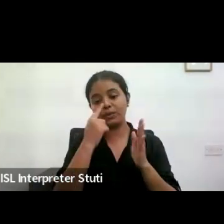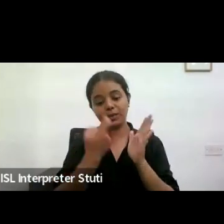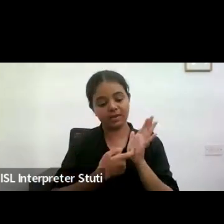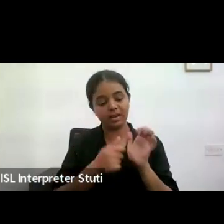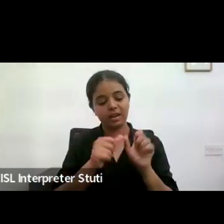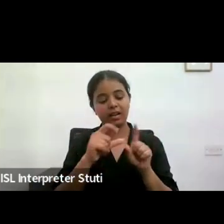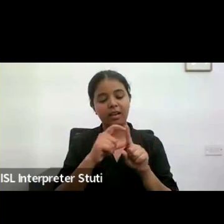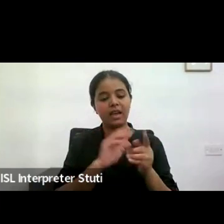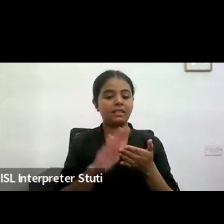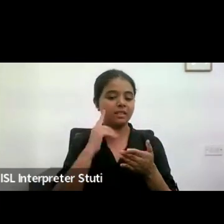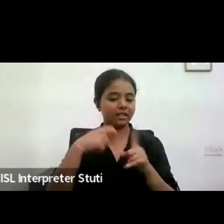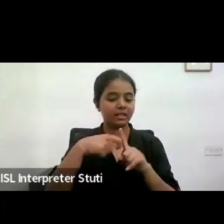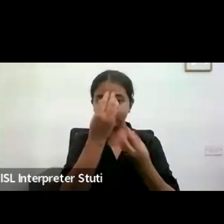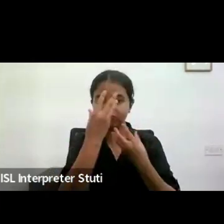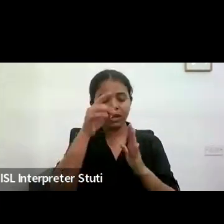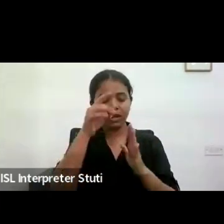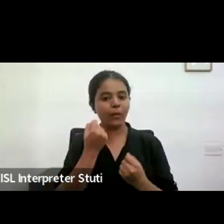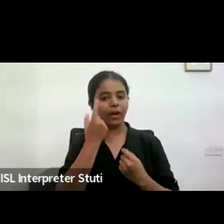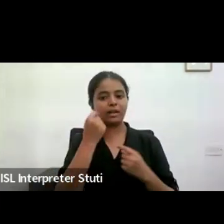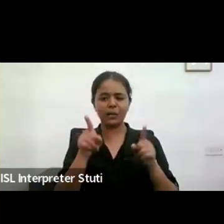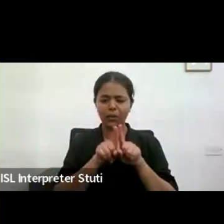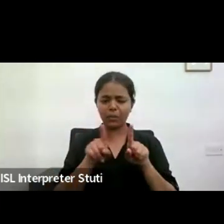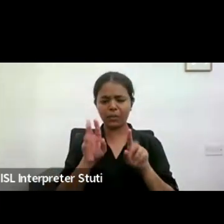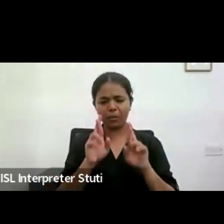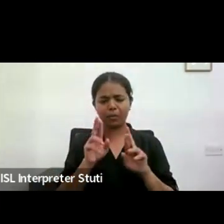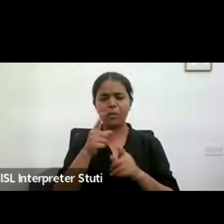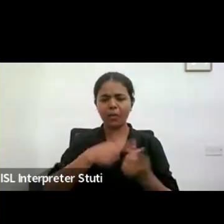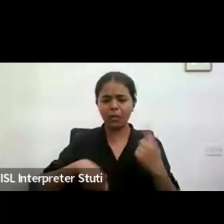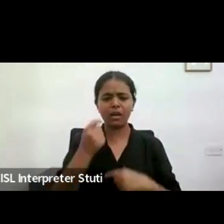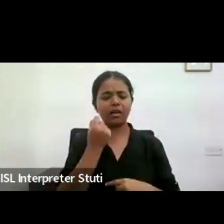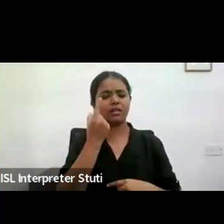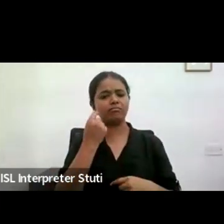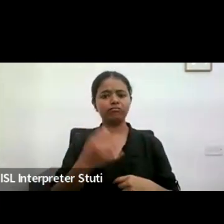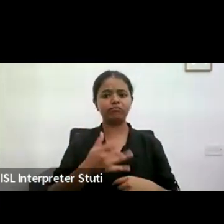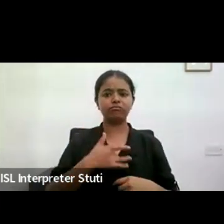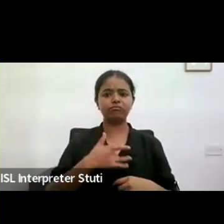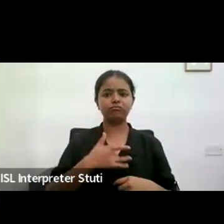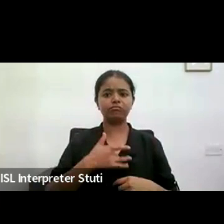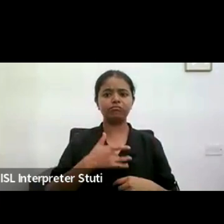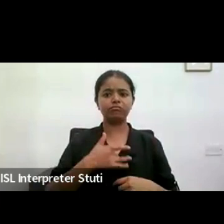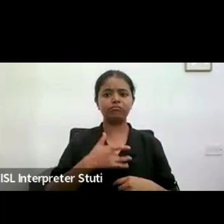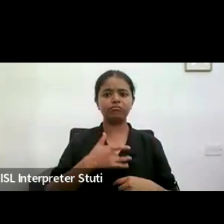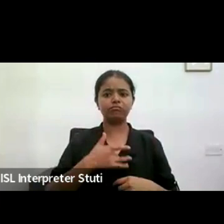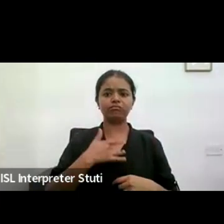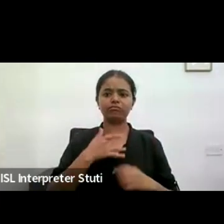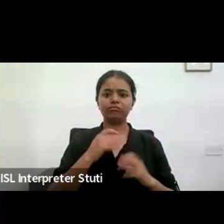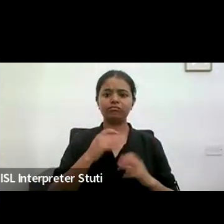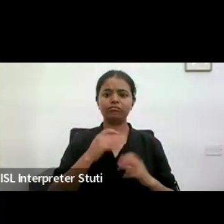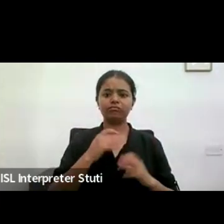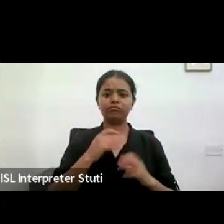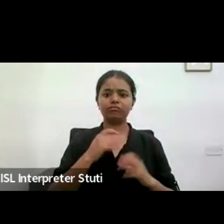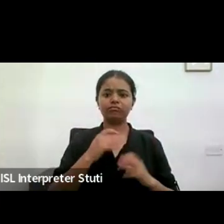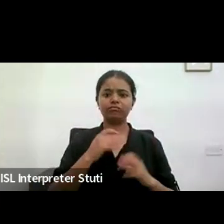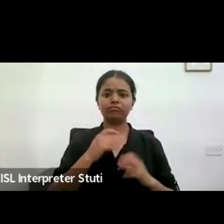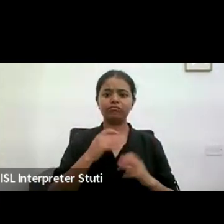everyone must have the same feeling. I would request Beth to take over. Now we'll be discussing about inclusion in transition